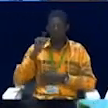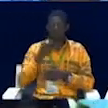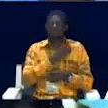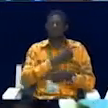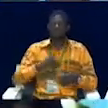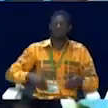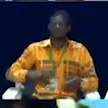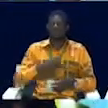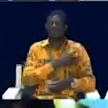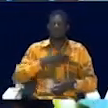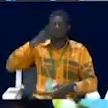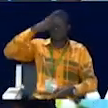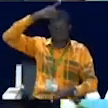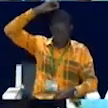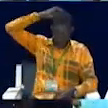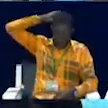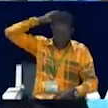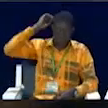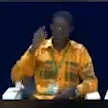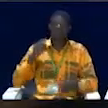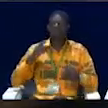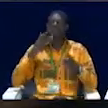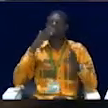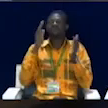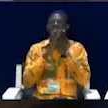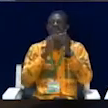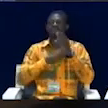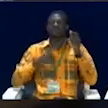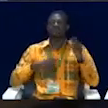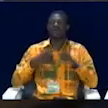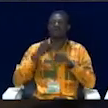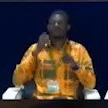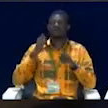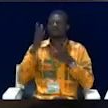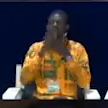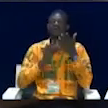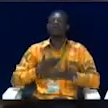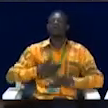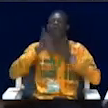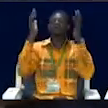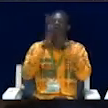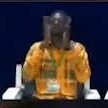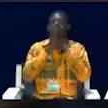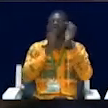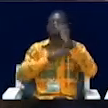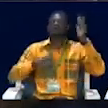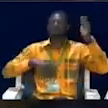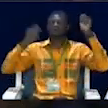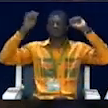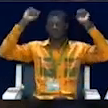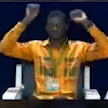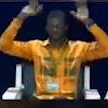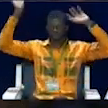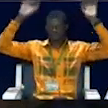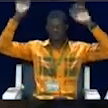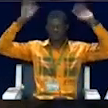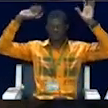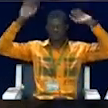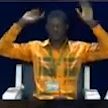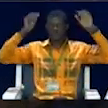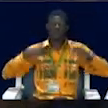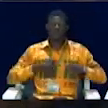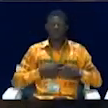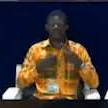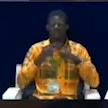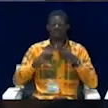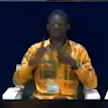David and Daniel Onyekachi Adibe. Somebody praise the Lord. We have come to